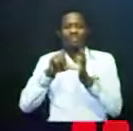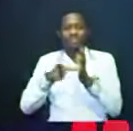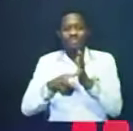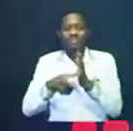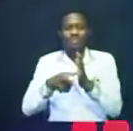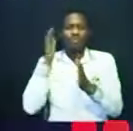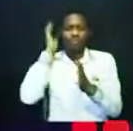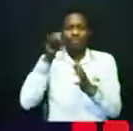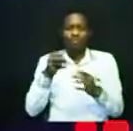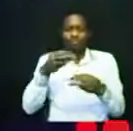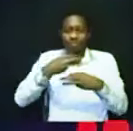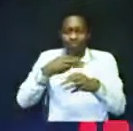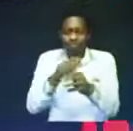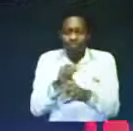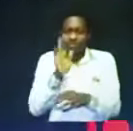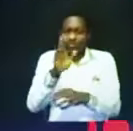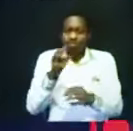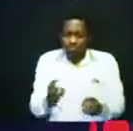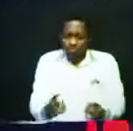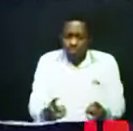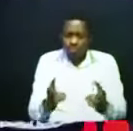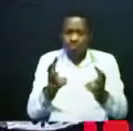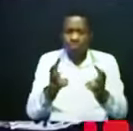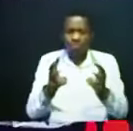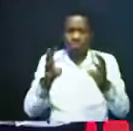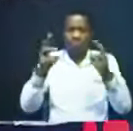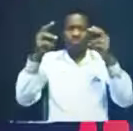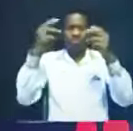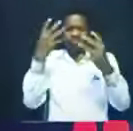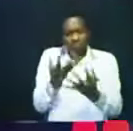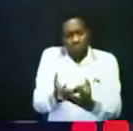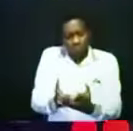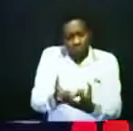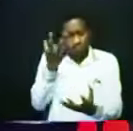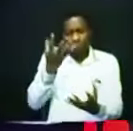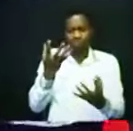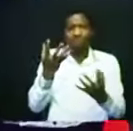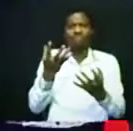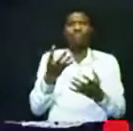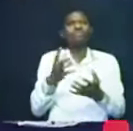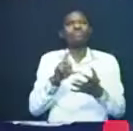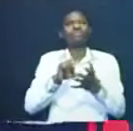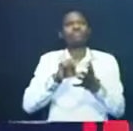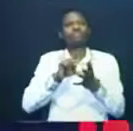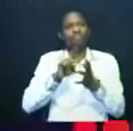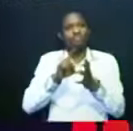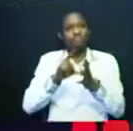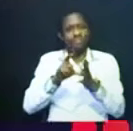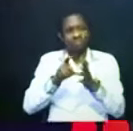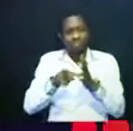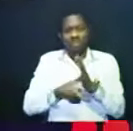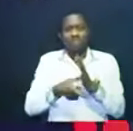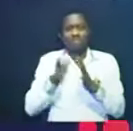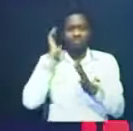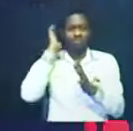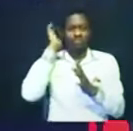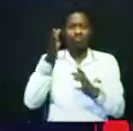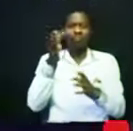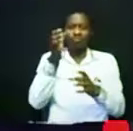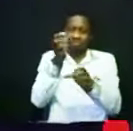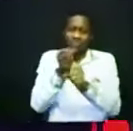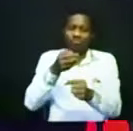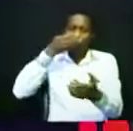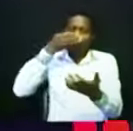prosperous. Joseph said, no, bema what kind aye jojo. Then thou shalt have good success. Now what